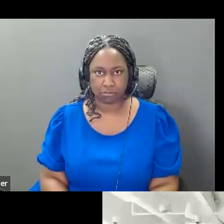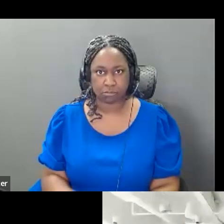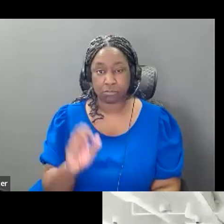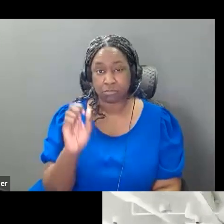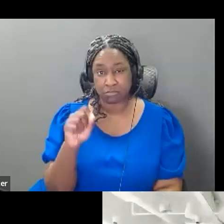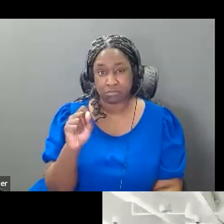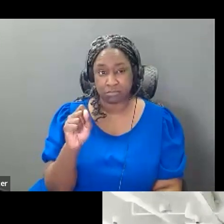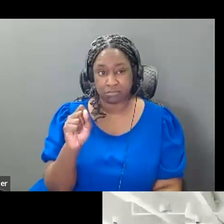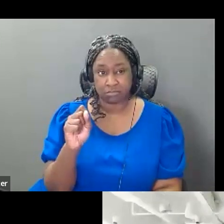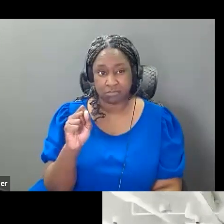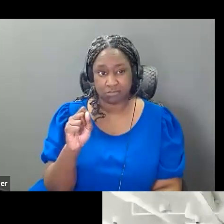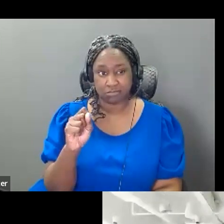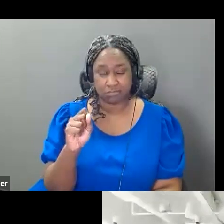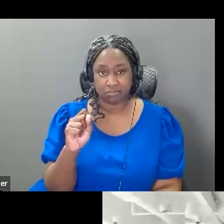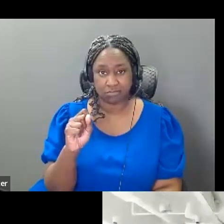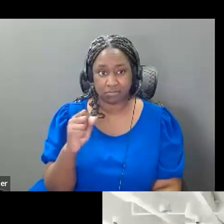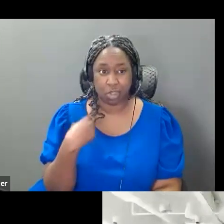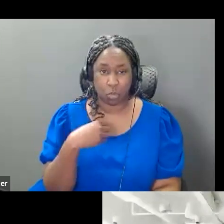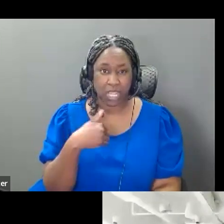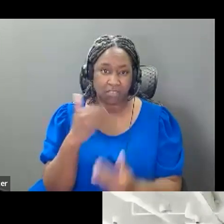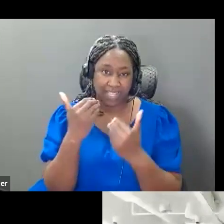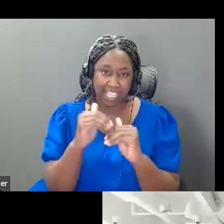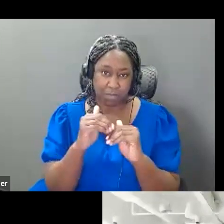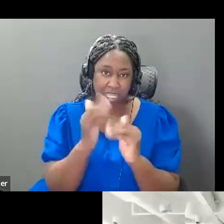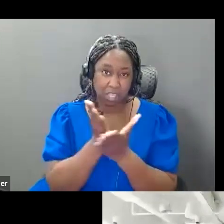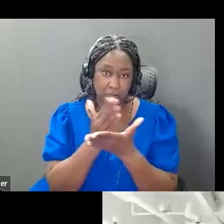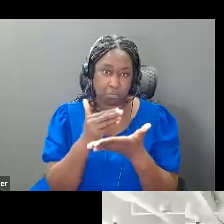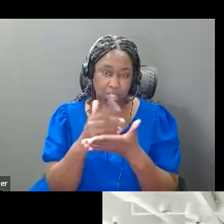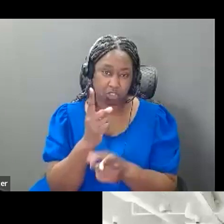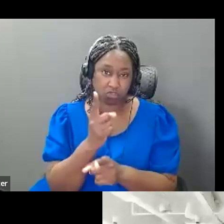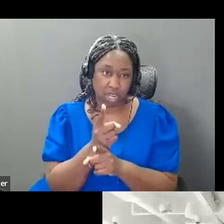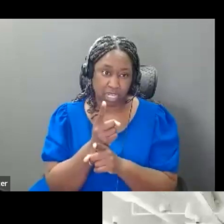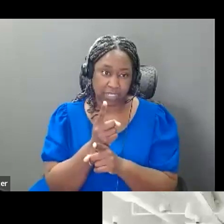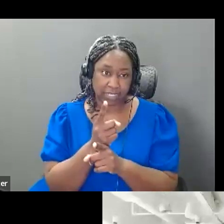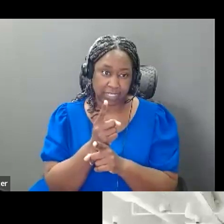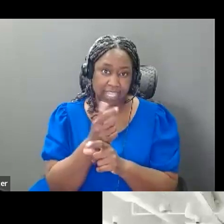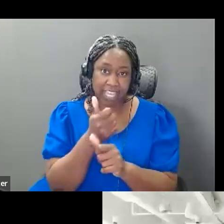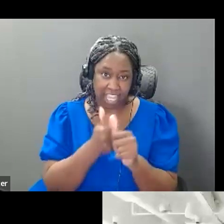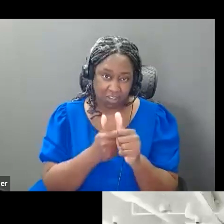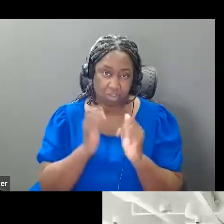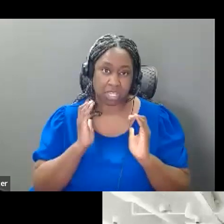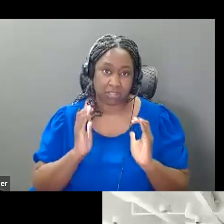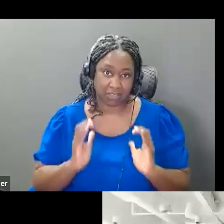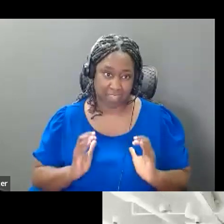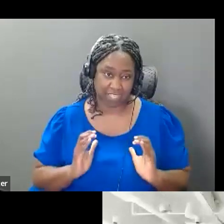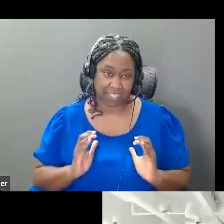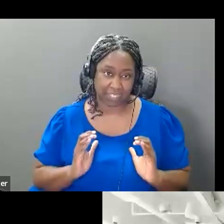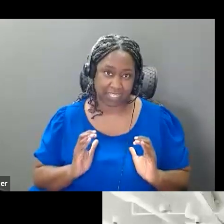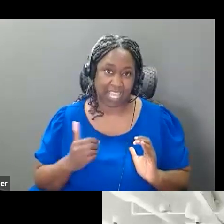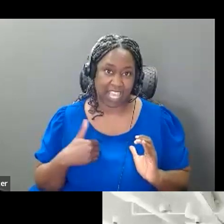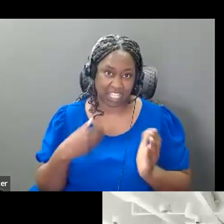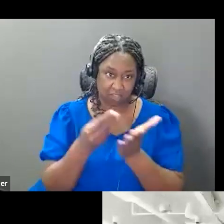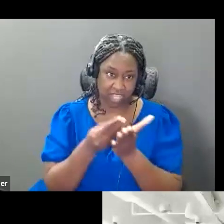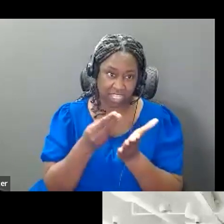the reality of the situation is that we have limited budgets, right? Like every client of ours has funding